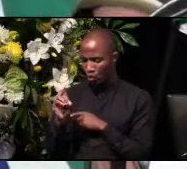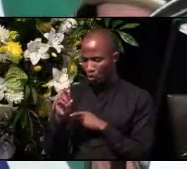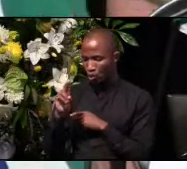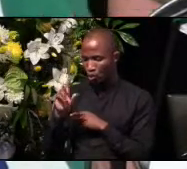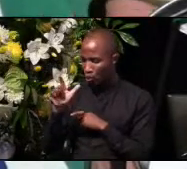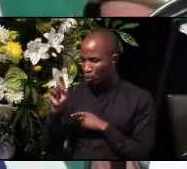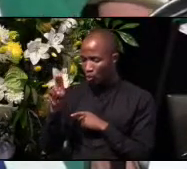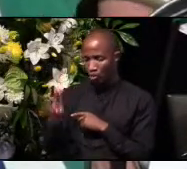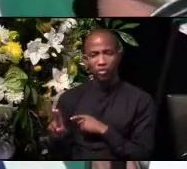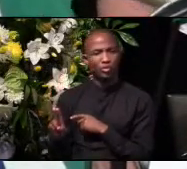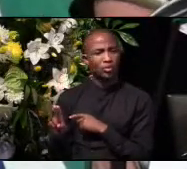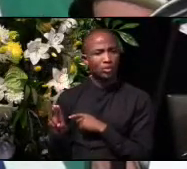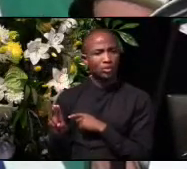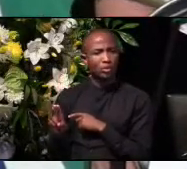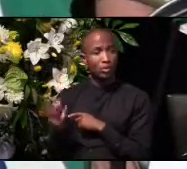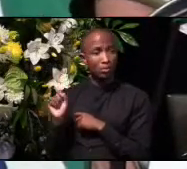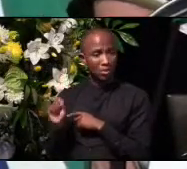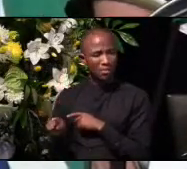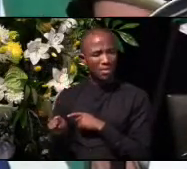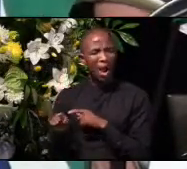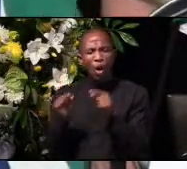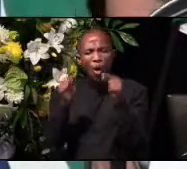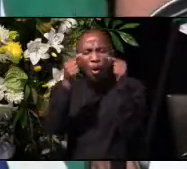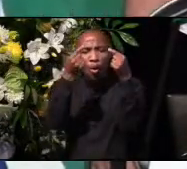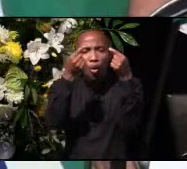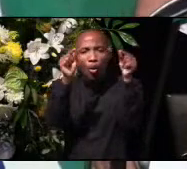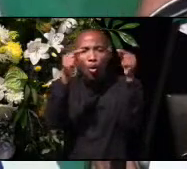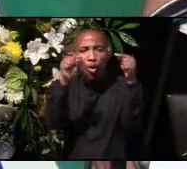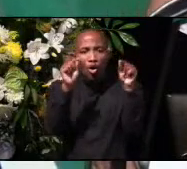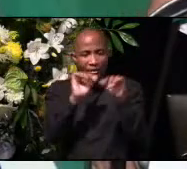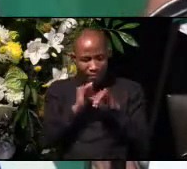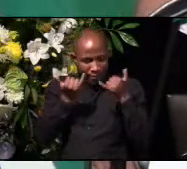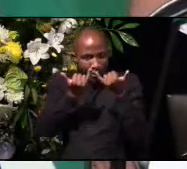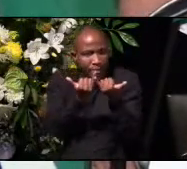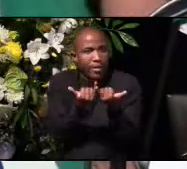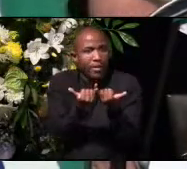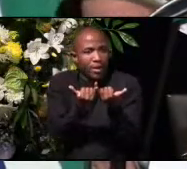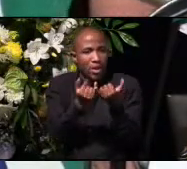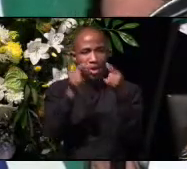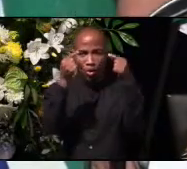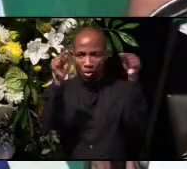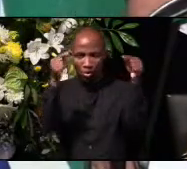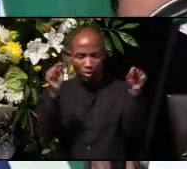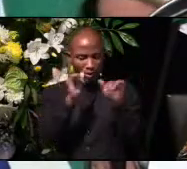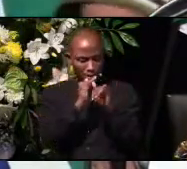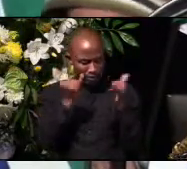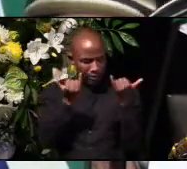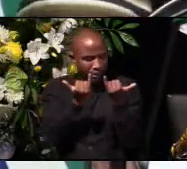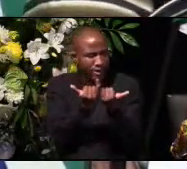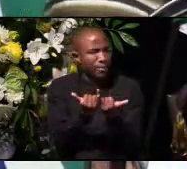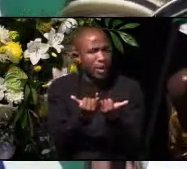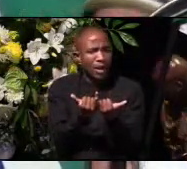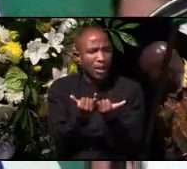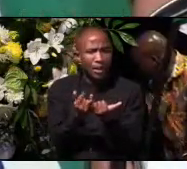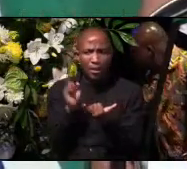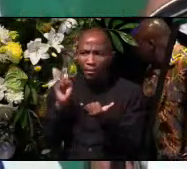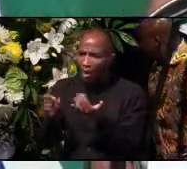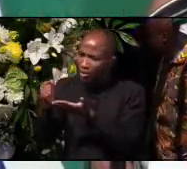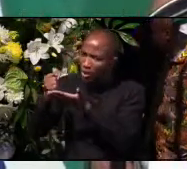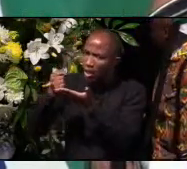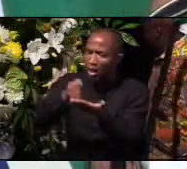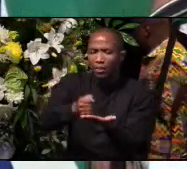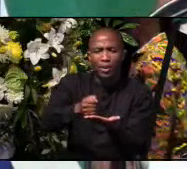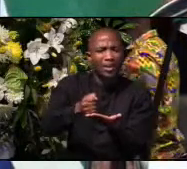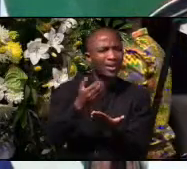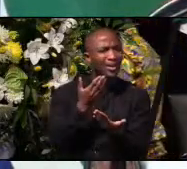the audit Femmes that ought to assist in the auditing had become